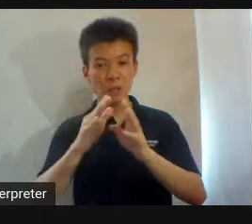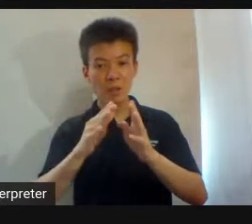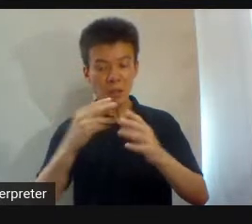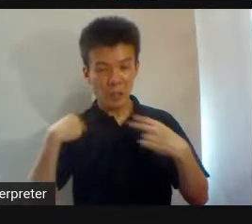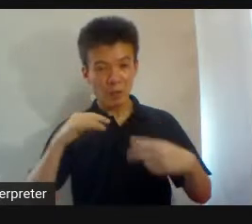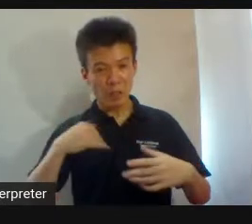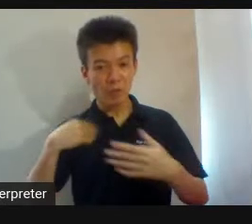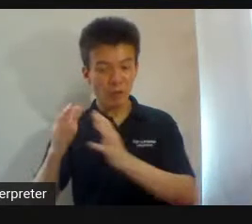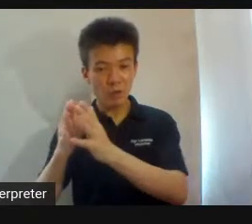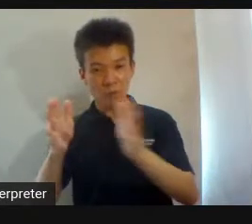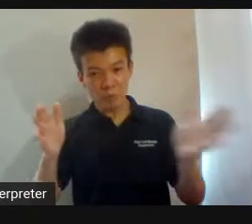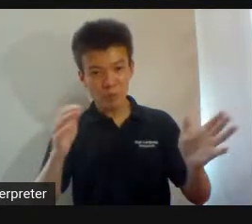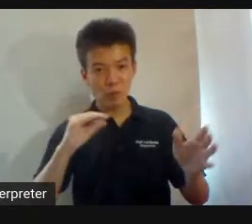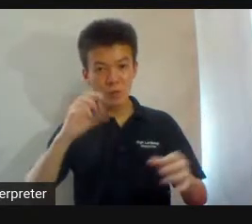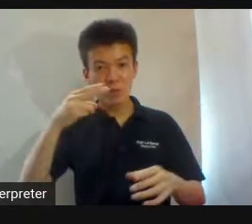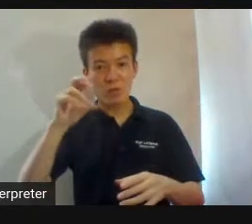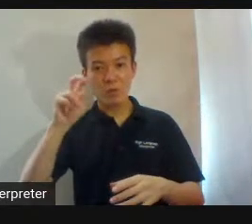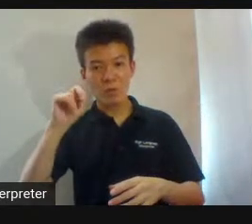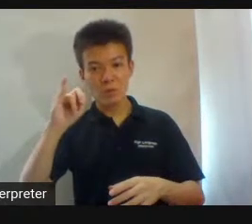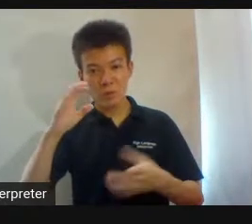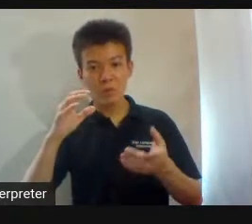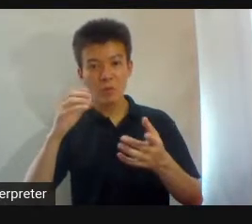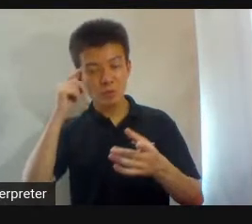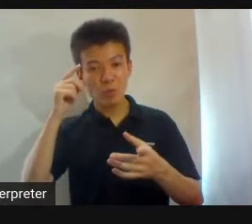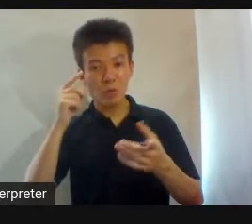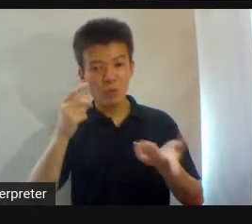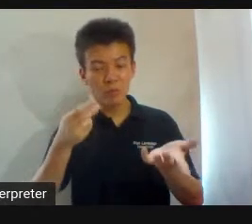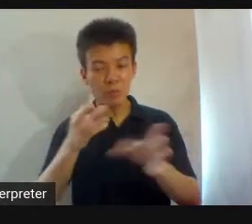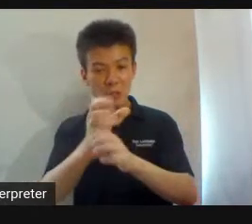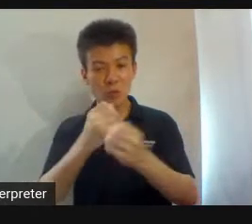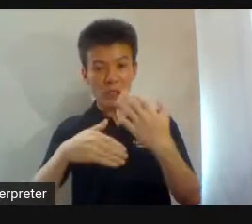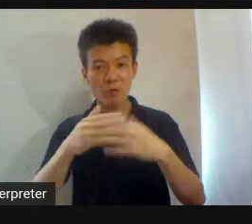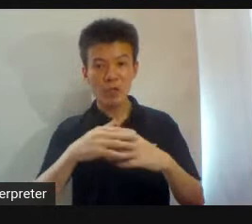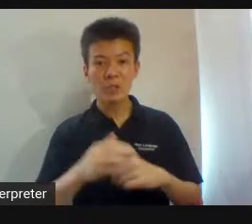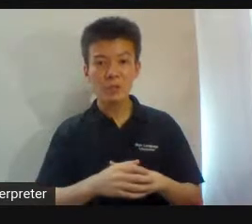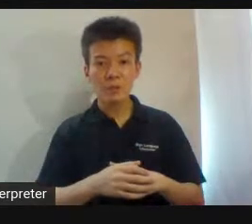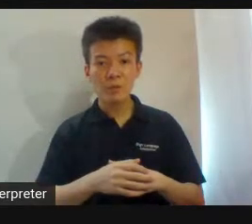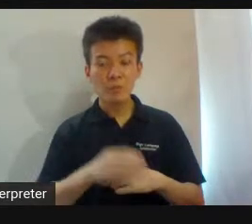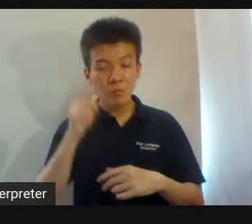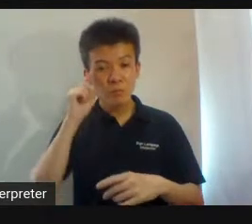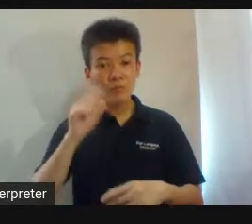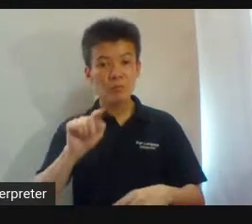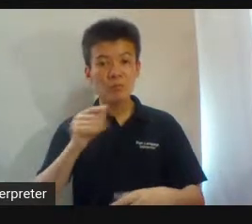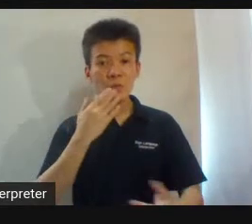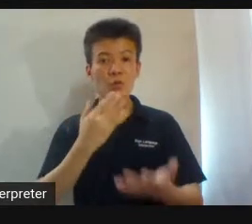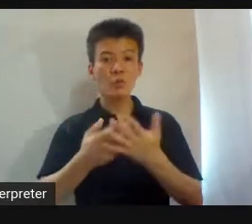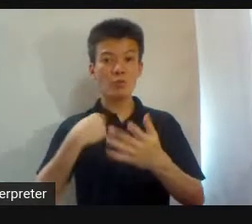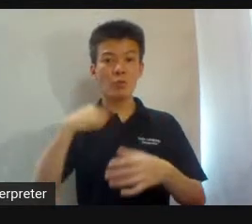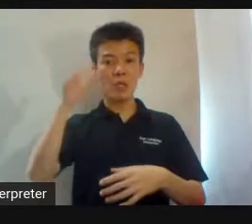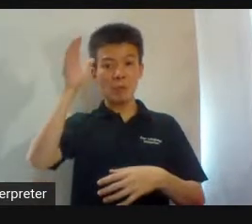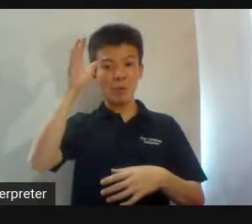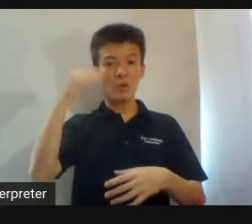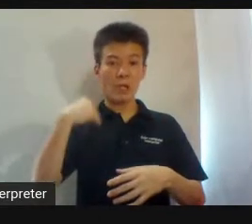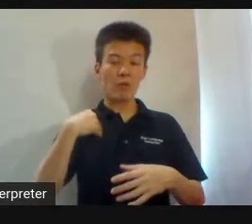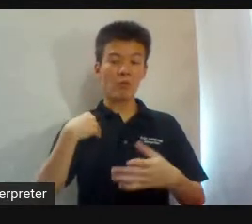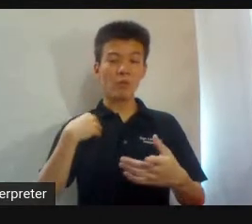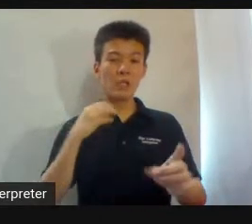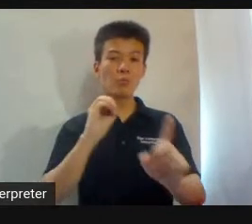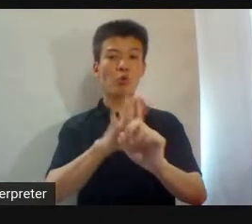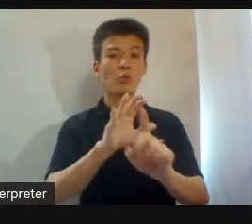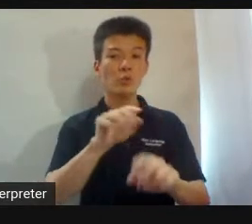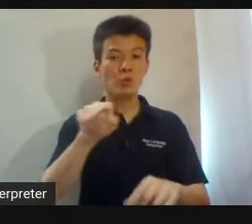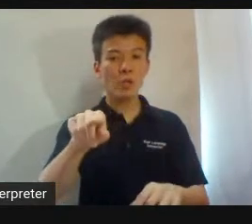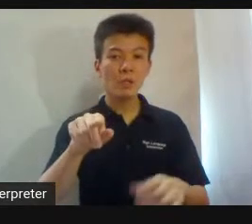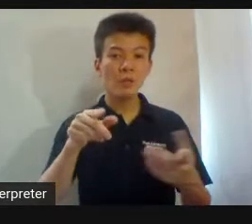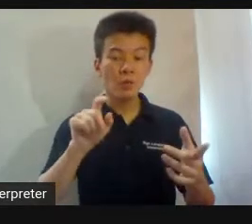chronology to healing, to recovery. And I think it was good even for my dad to have exposure to that and